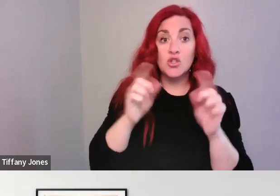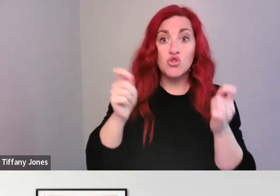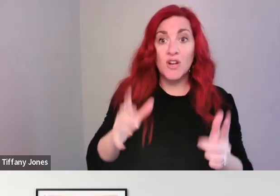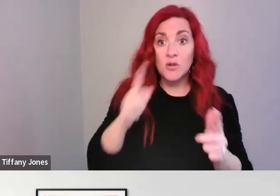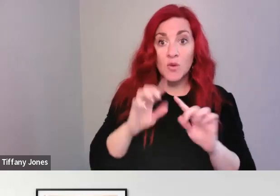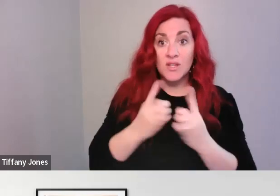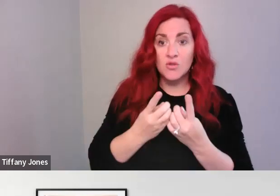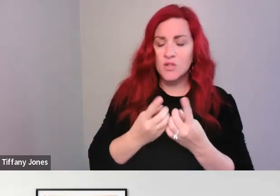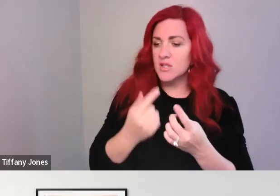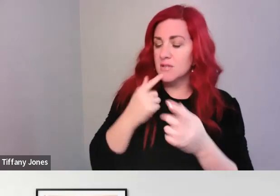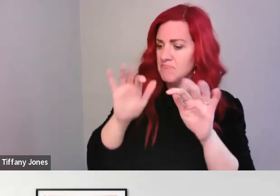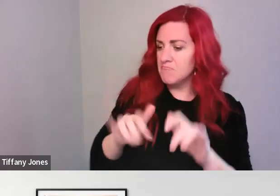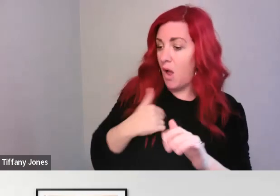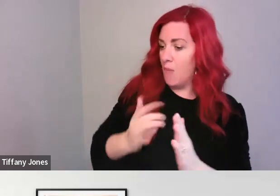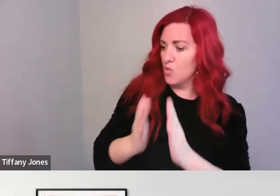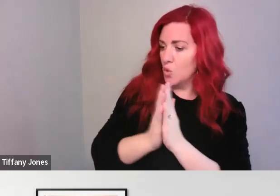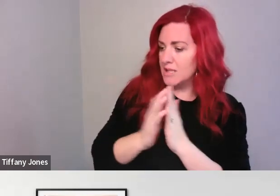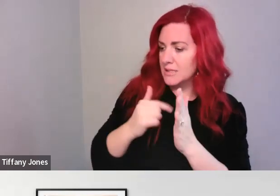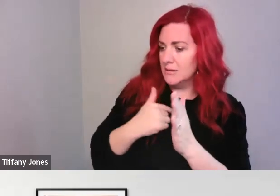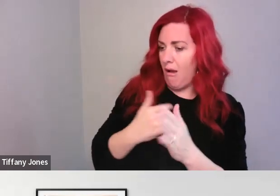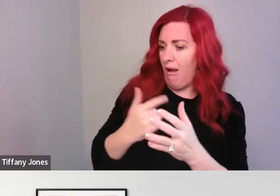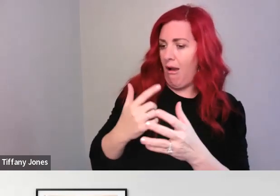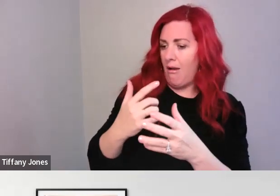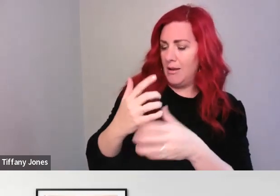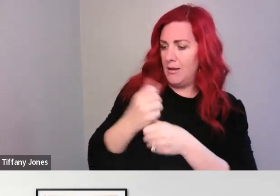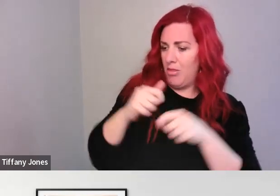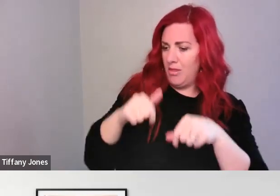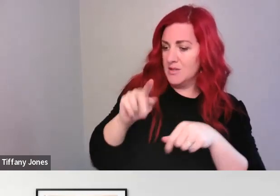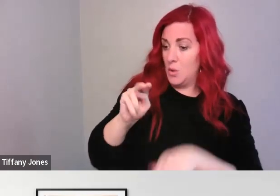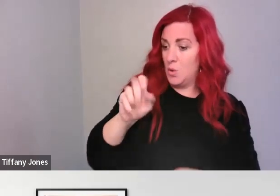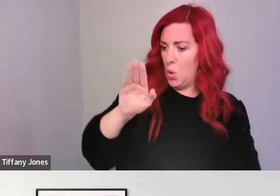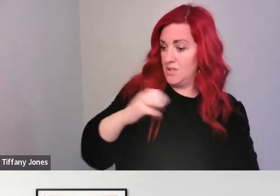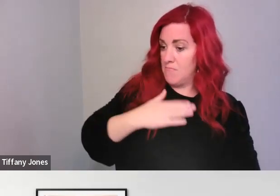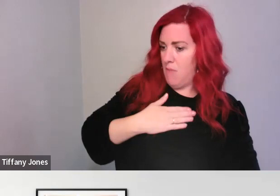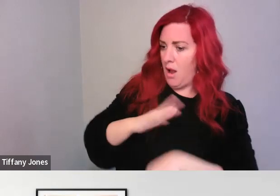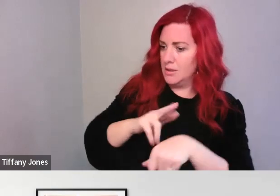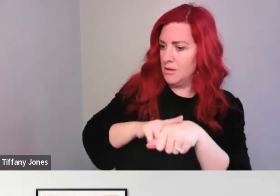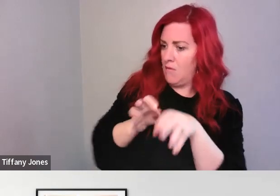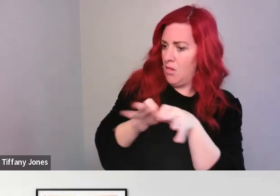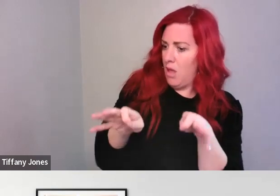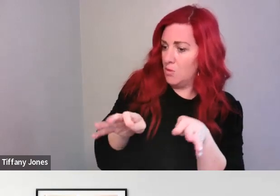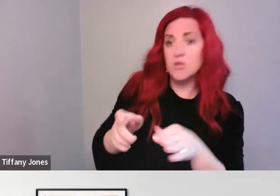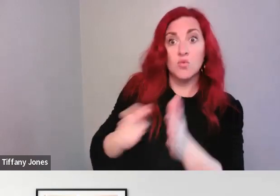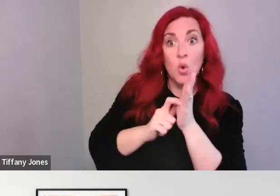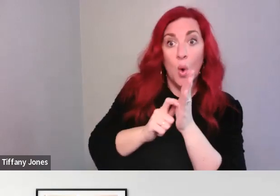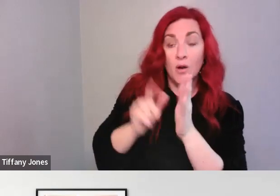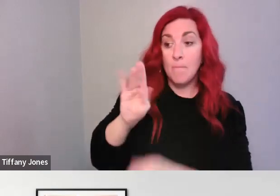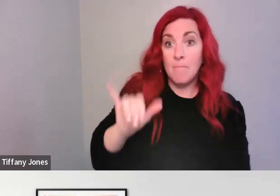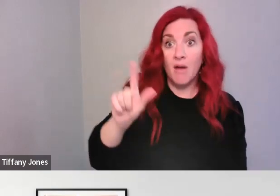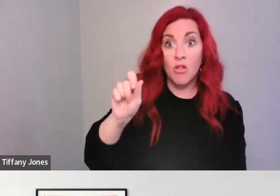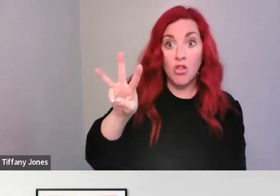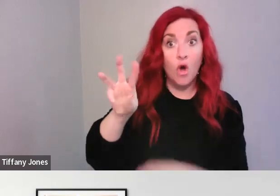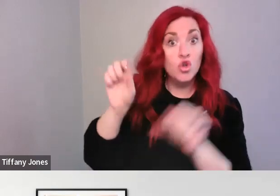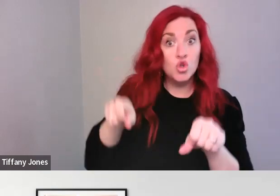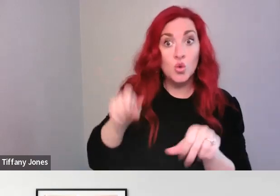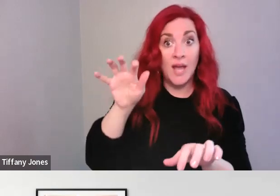I am requesting that I get this notice in my native language as required by the law. And you can even cite to the law that I put